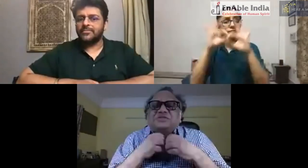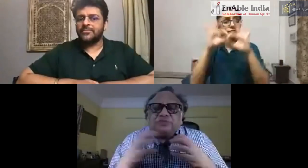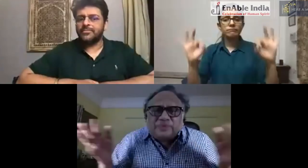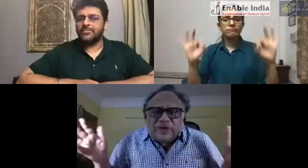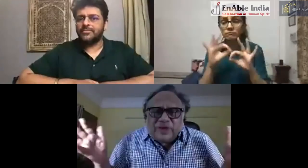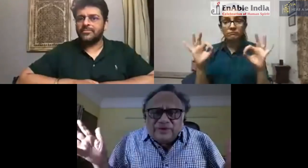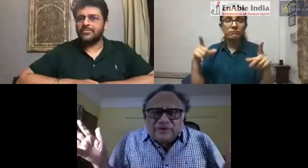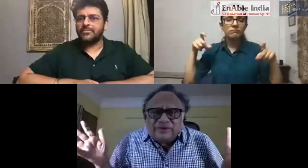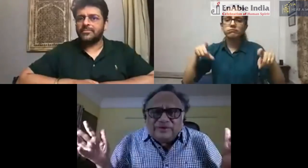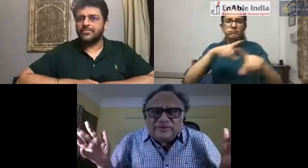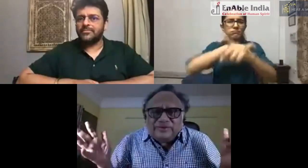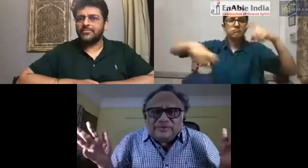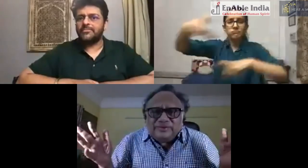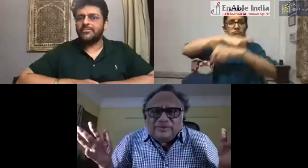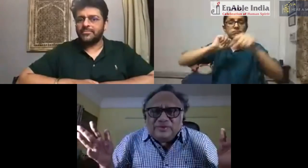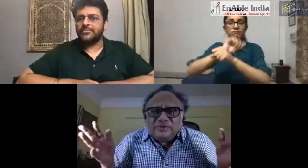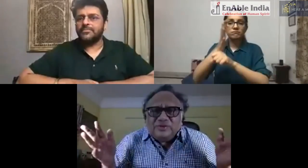the virus spread.